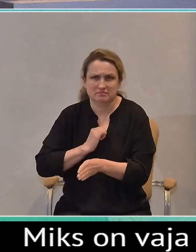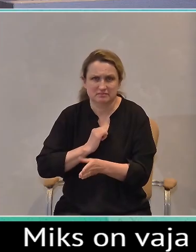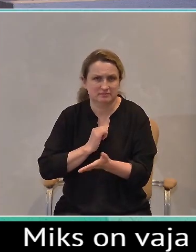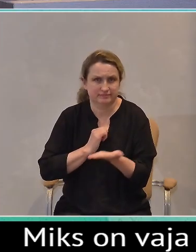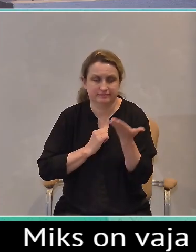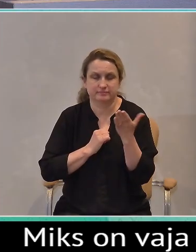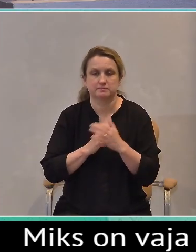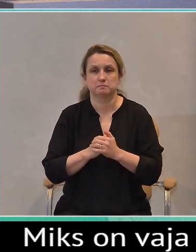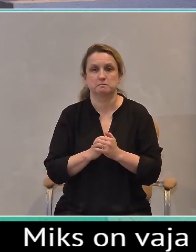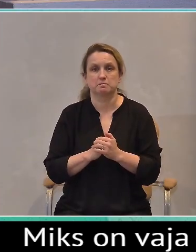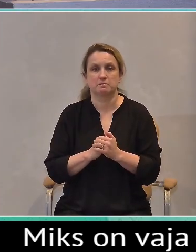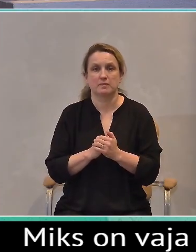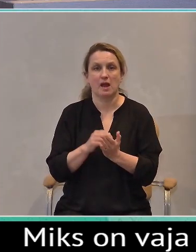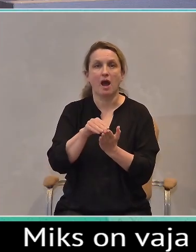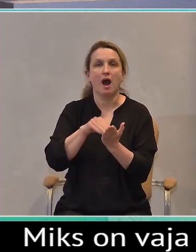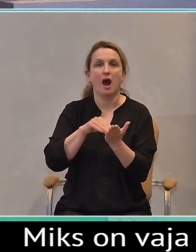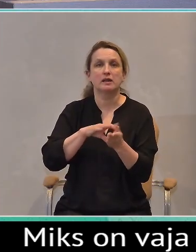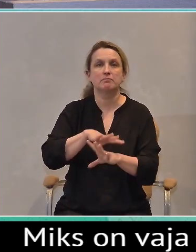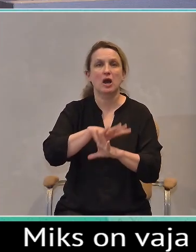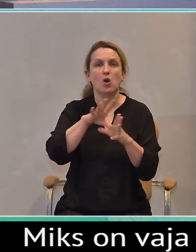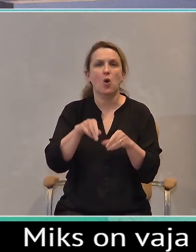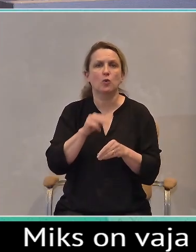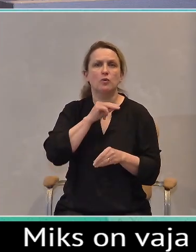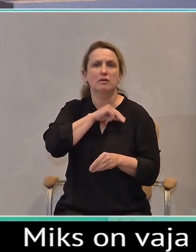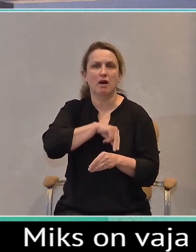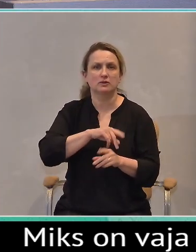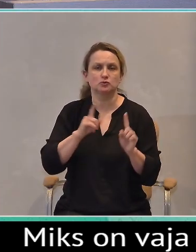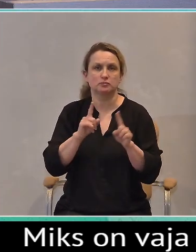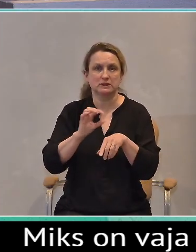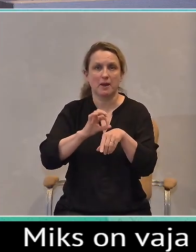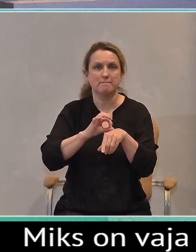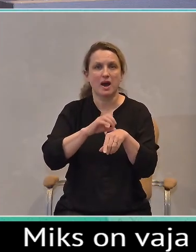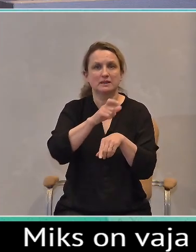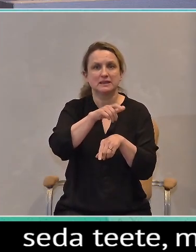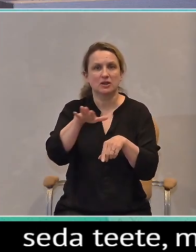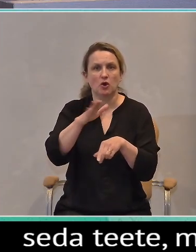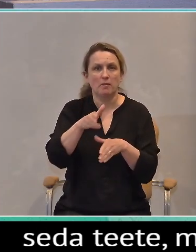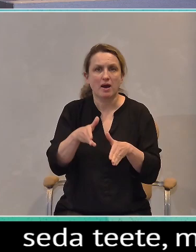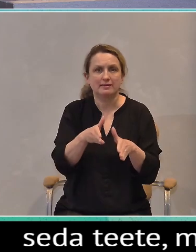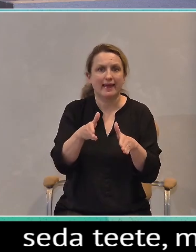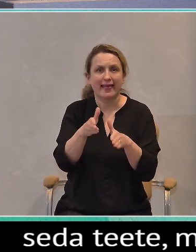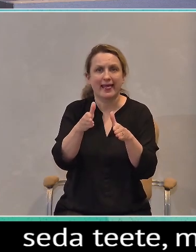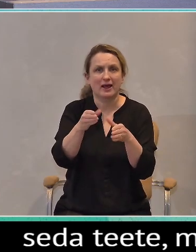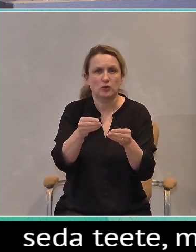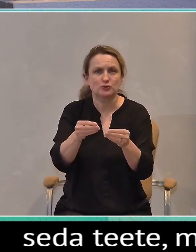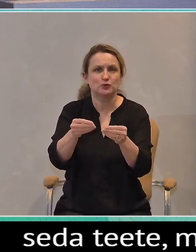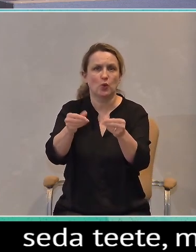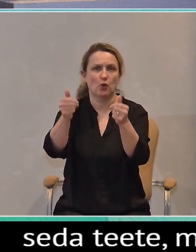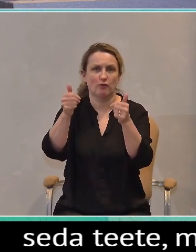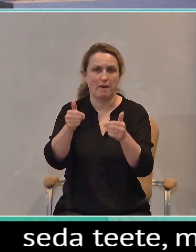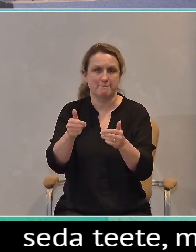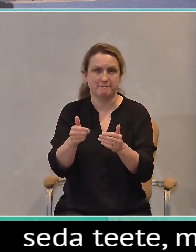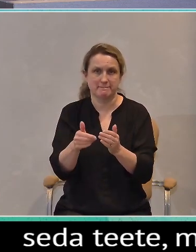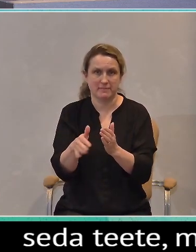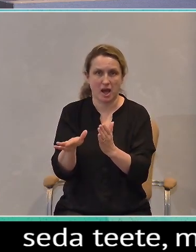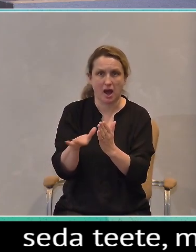and to explain why we are creating it. The first benefit is a